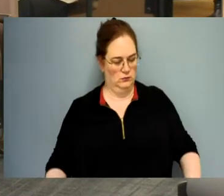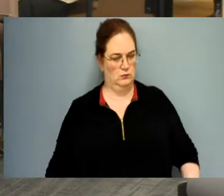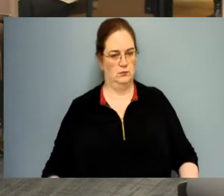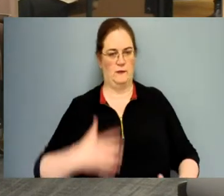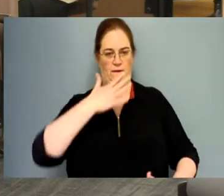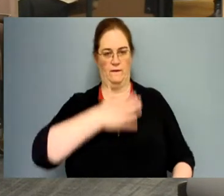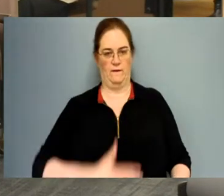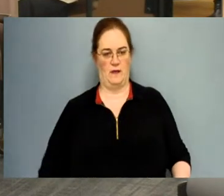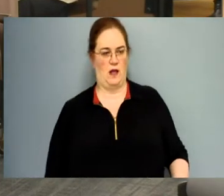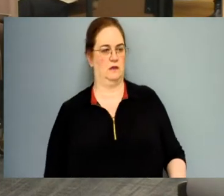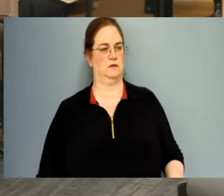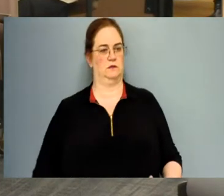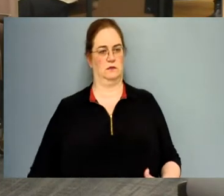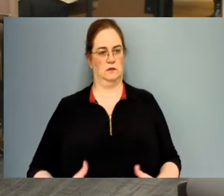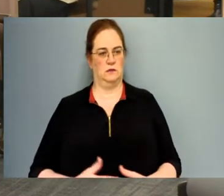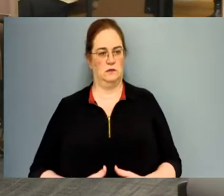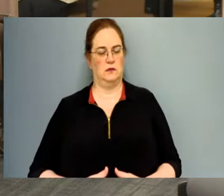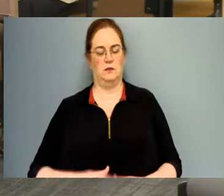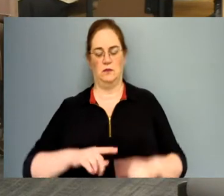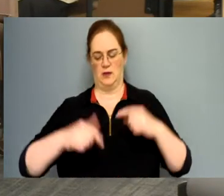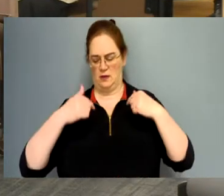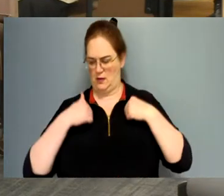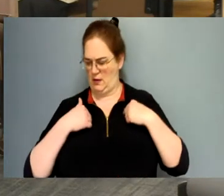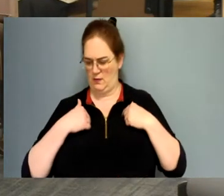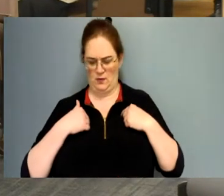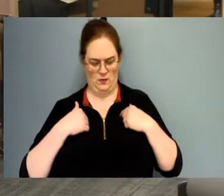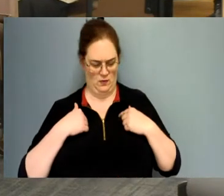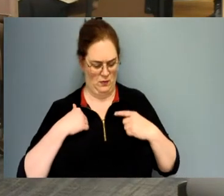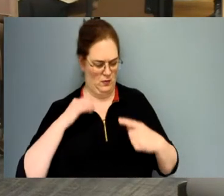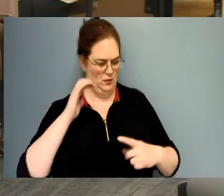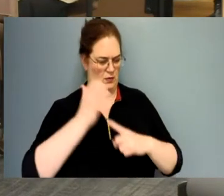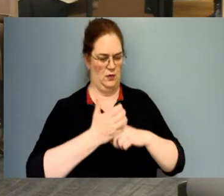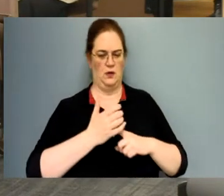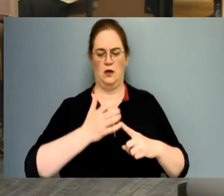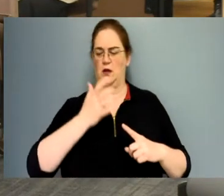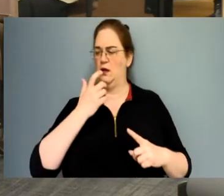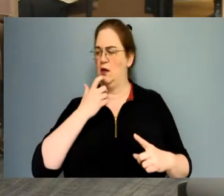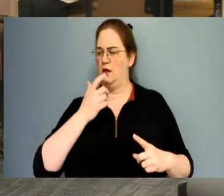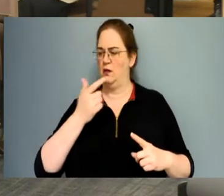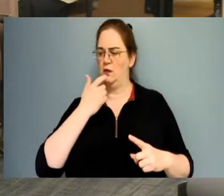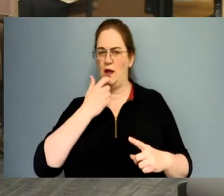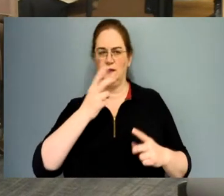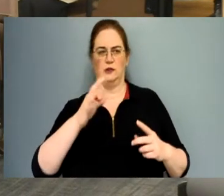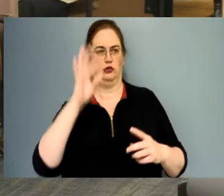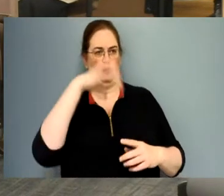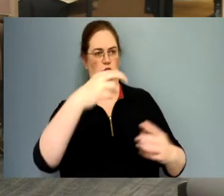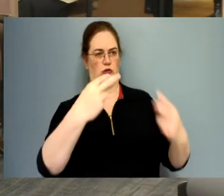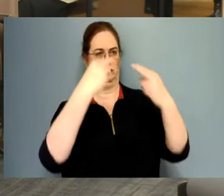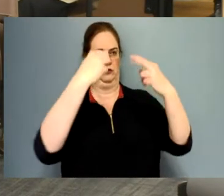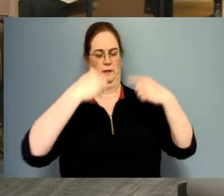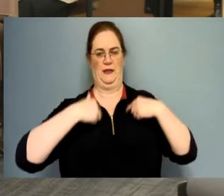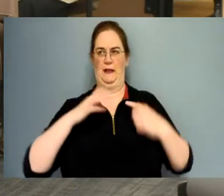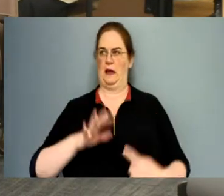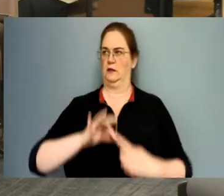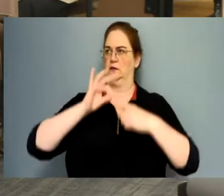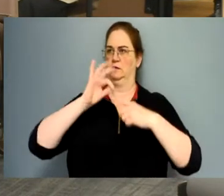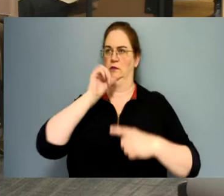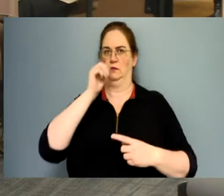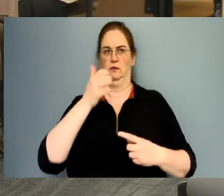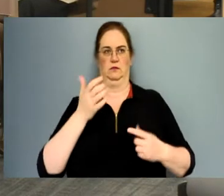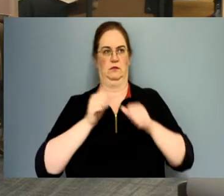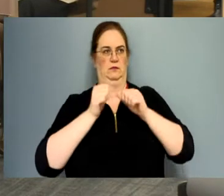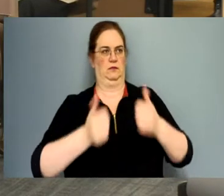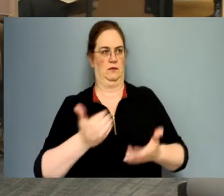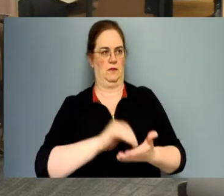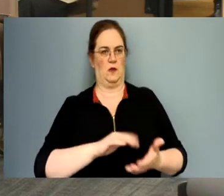their chest to their stomach. And yet I'm the one encased in hollow glass, strangers staring at me like I'm going extinct. The water is pooling around